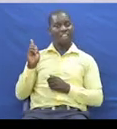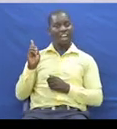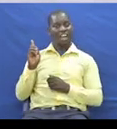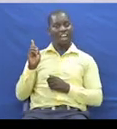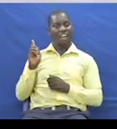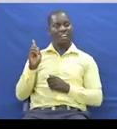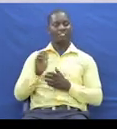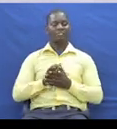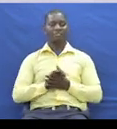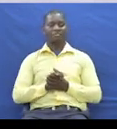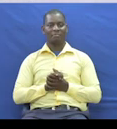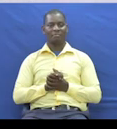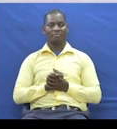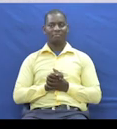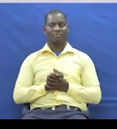an atom, it is